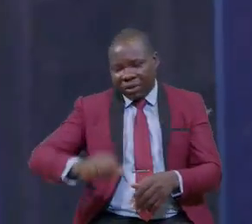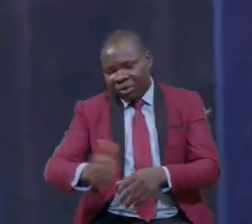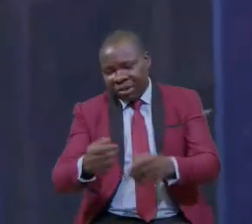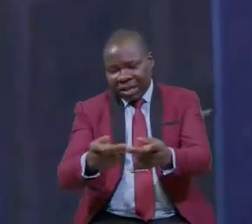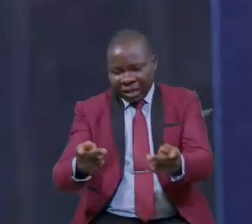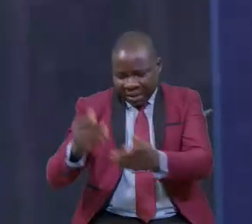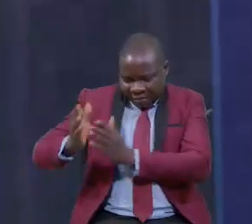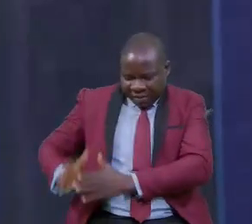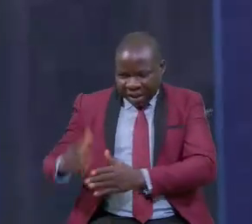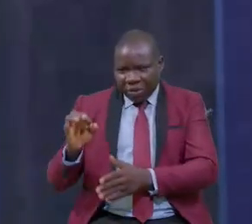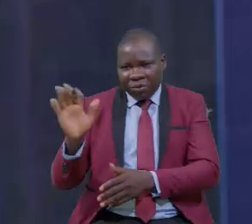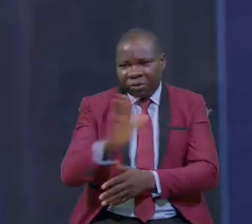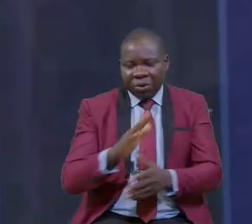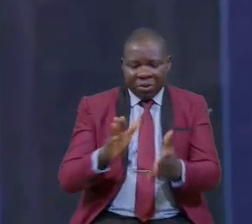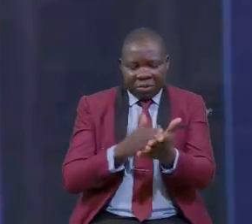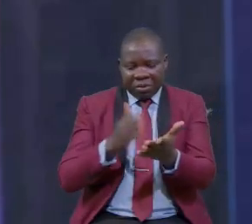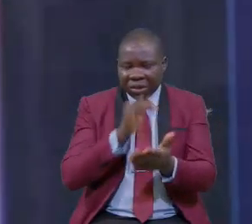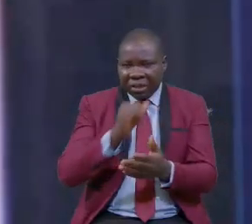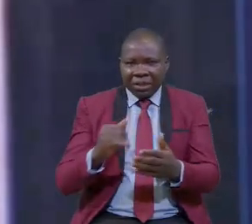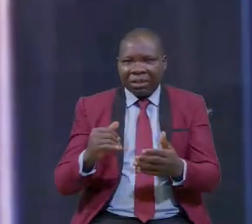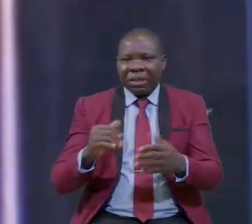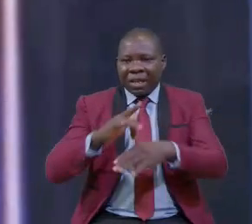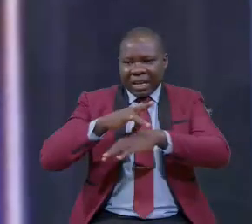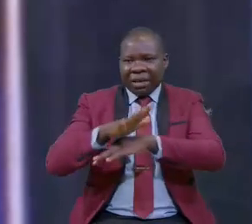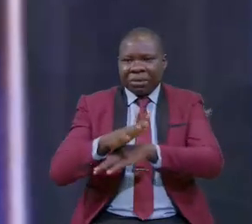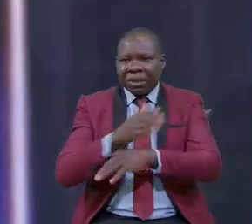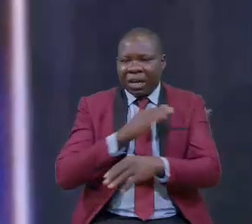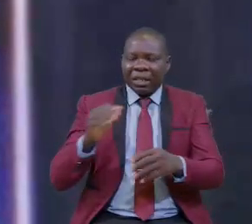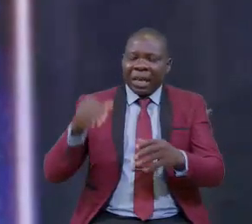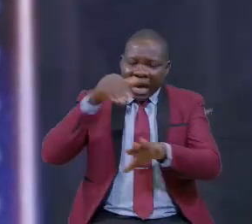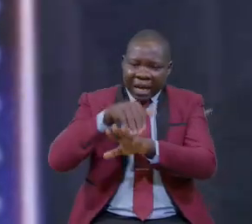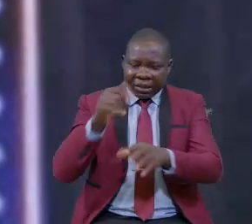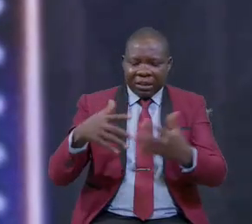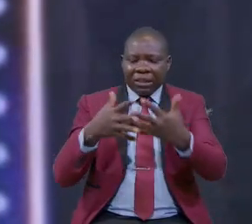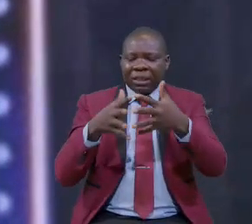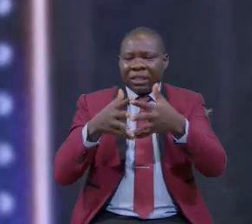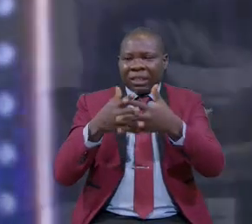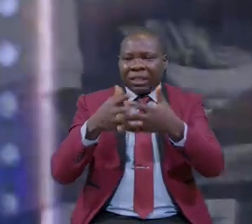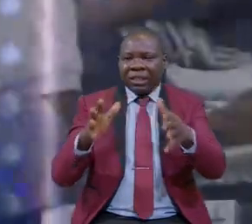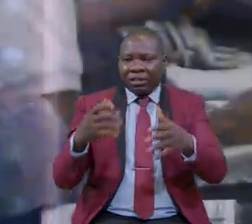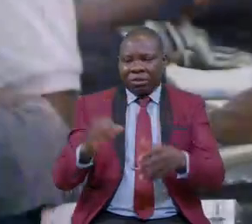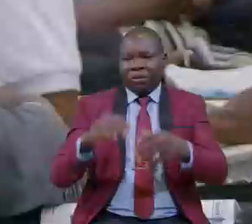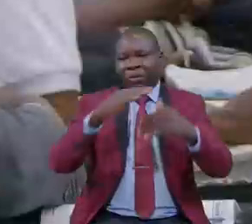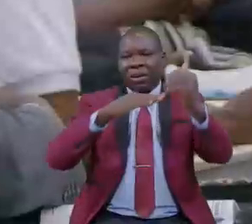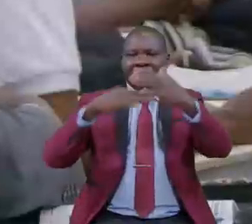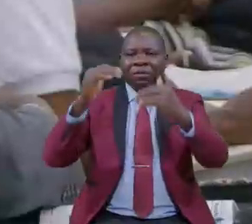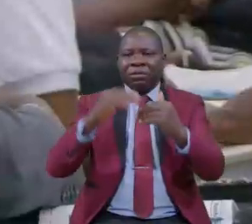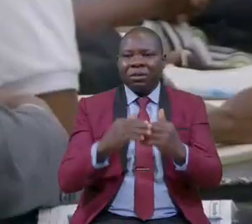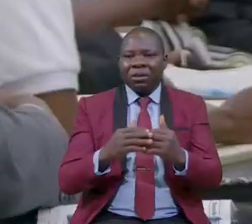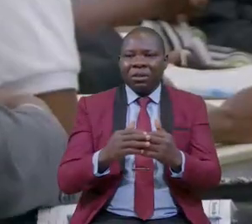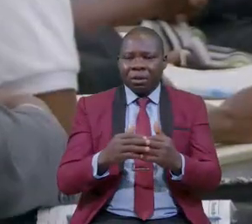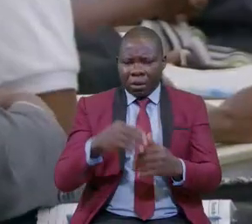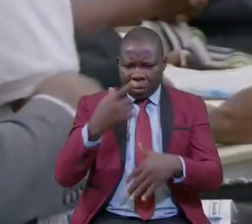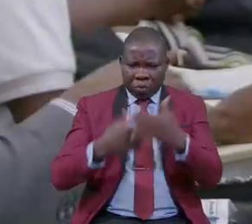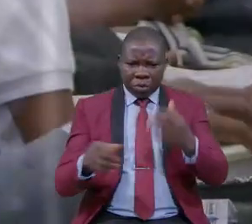black. And then you get to the gate of heaven, and you say, what are you coming for? I want to enter heaven,